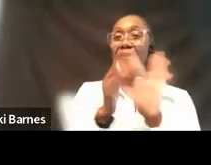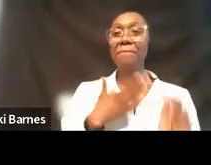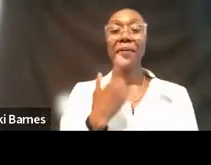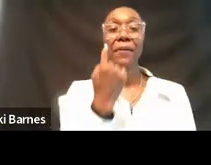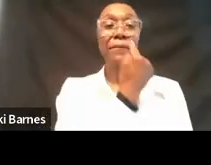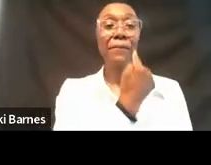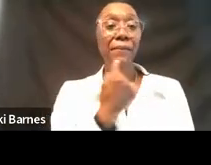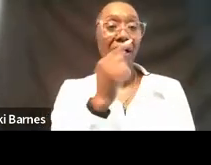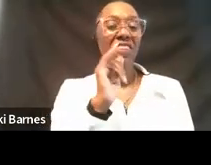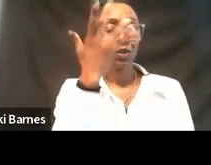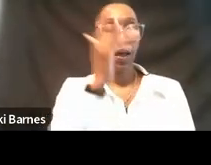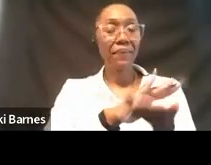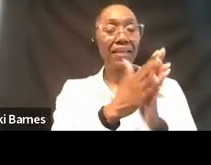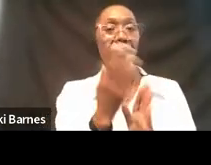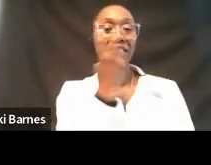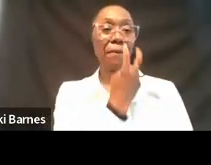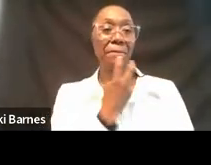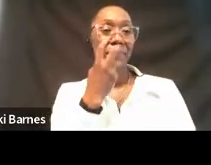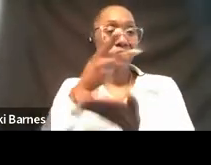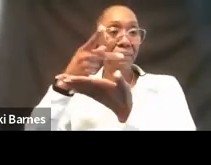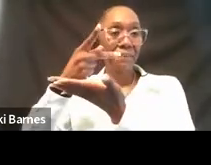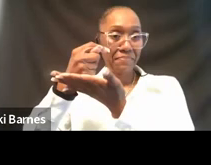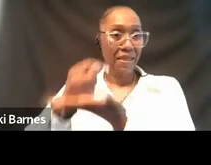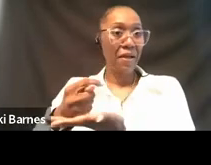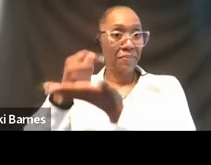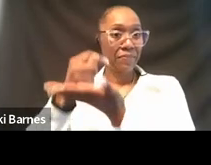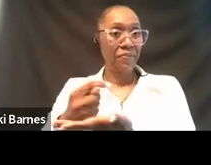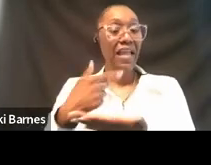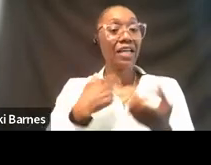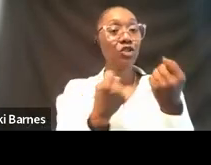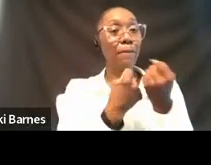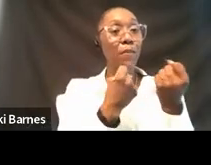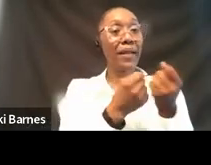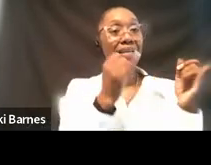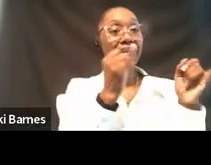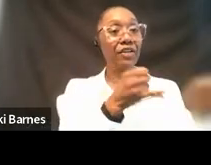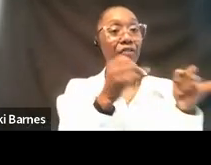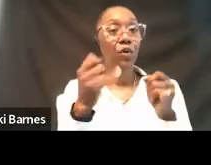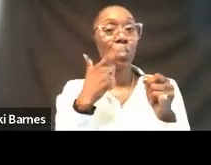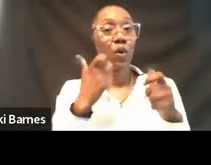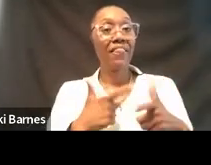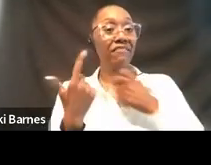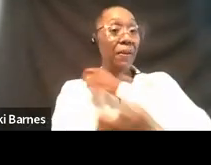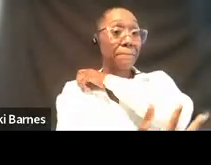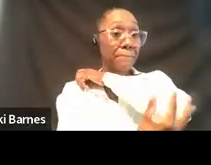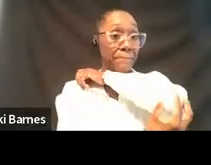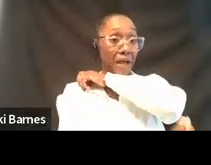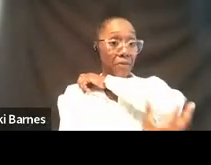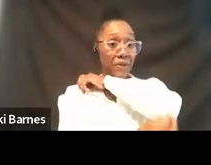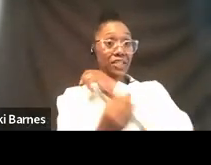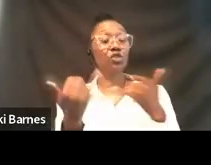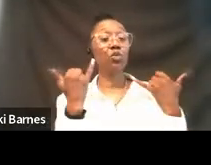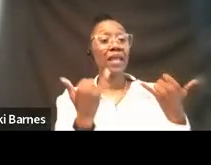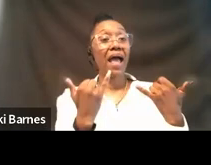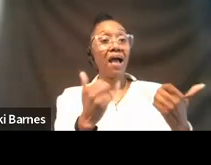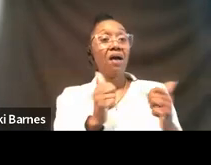my viewpoints and my phenomenological approach to supporting individuals who live in poverty, let's take this trip together